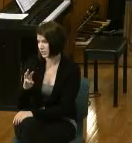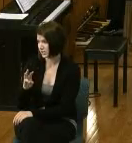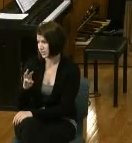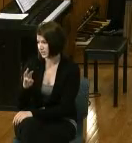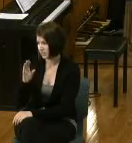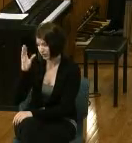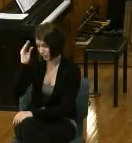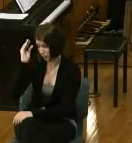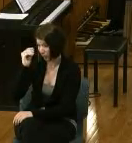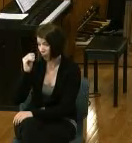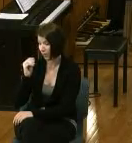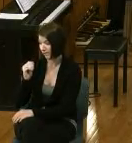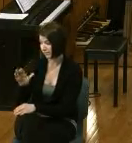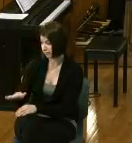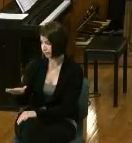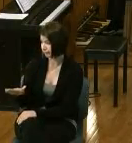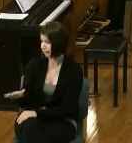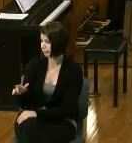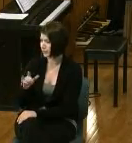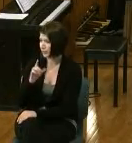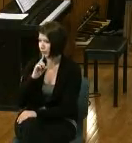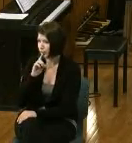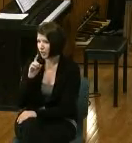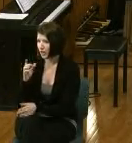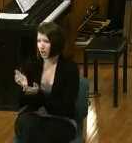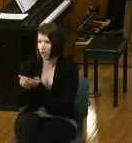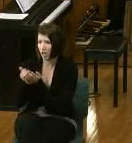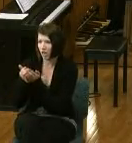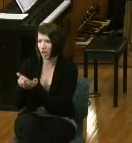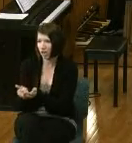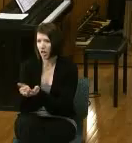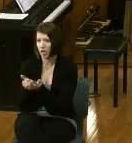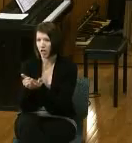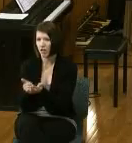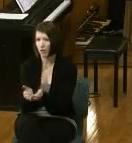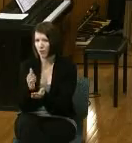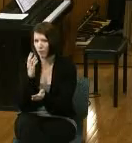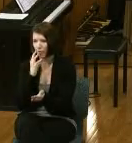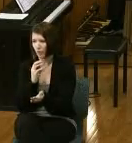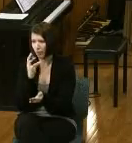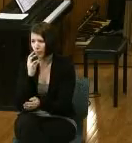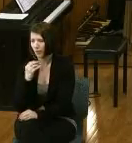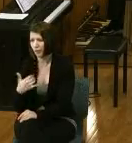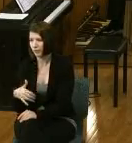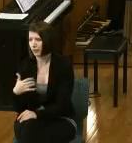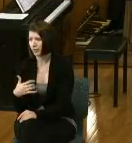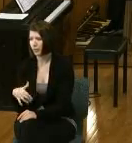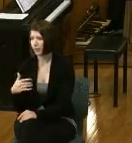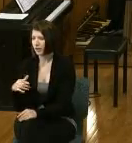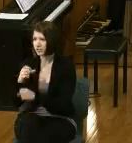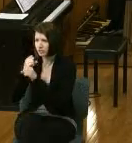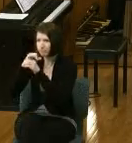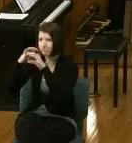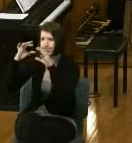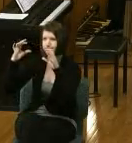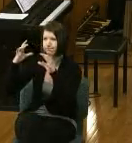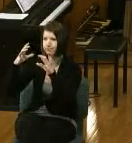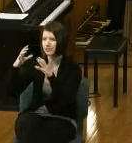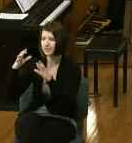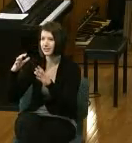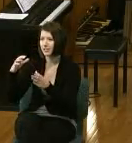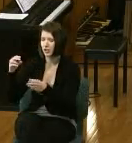a really great adventure going through the stormy seas of the North Atlantic in the wintertime, and I can just see him standing along the side of